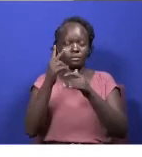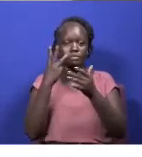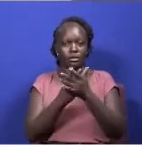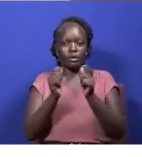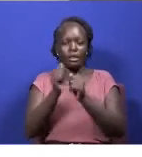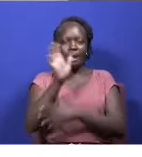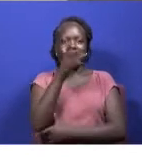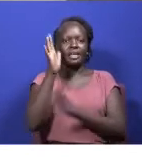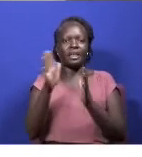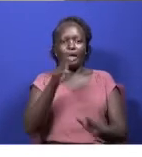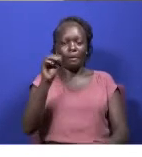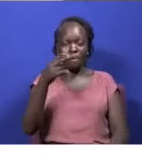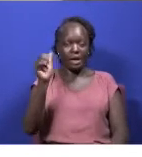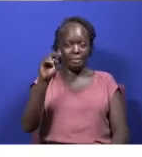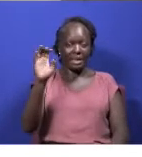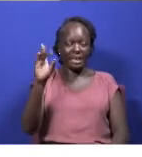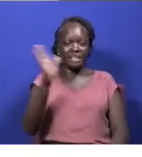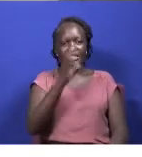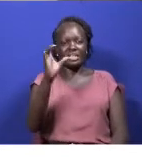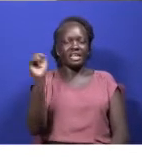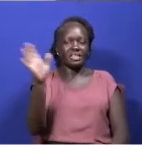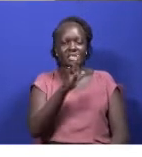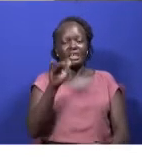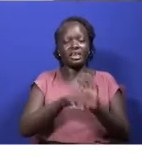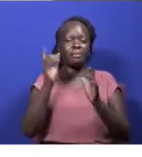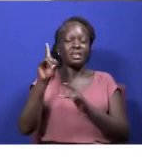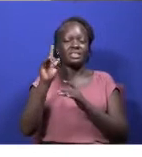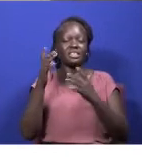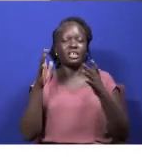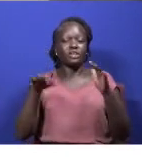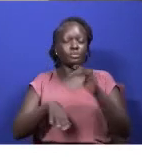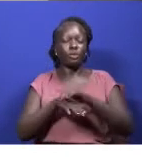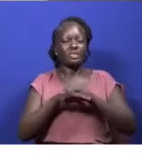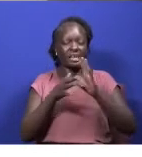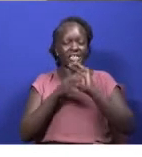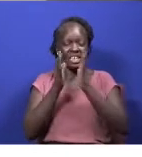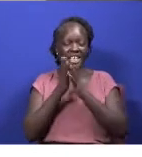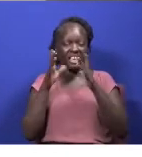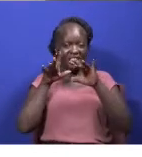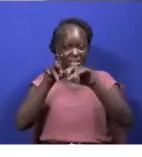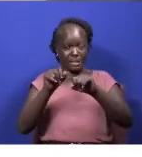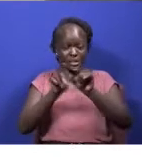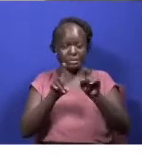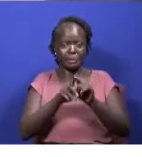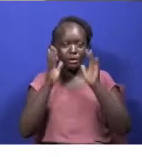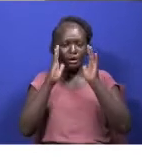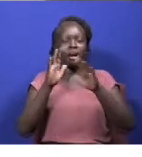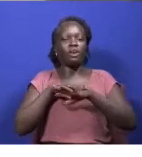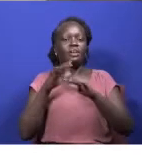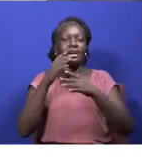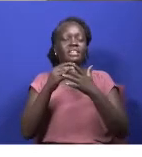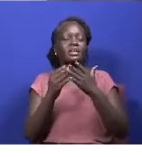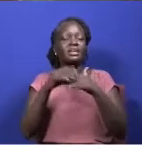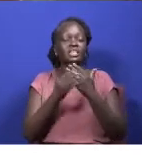Ambassador Amina Mohammed, Cabinet Secretary in the Ministry of Sports, Culture and Heritage, will focus on the co-creation